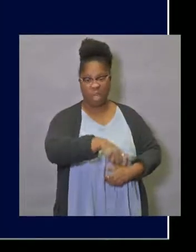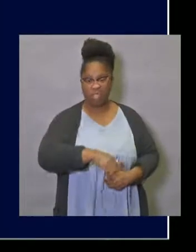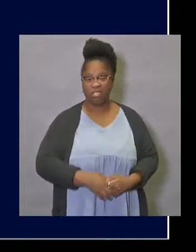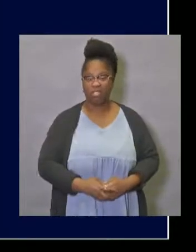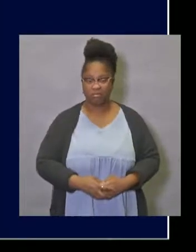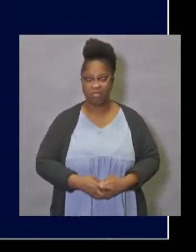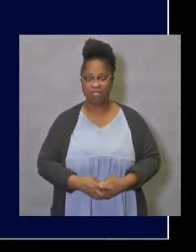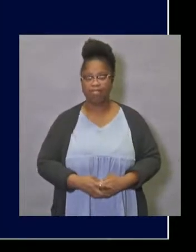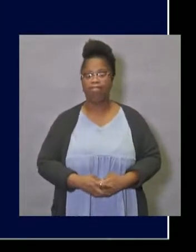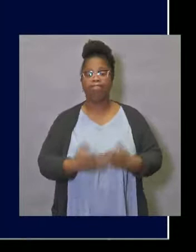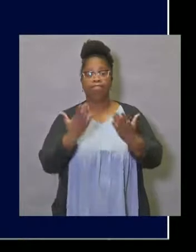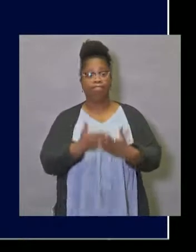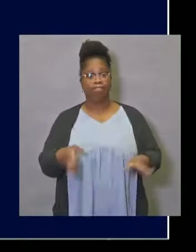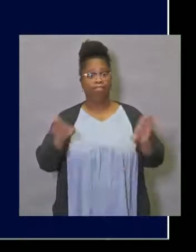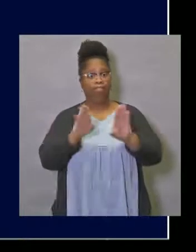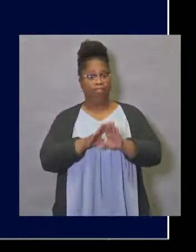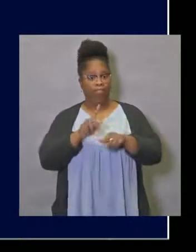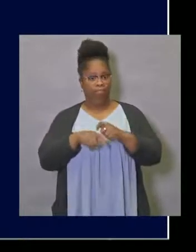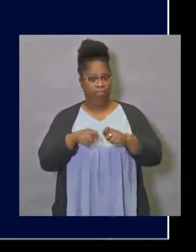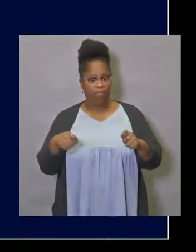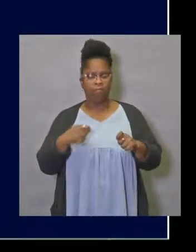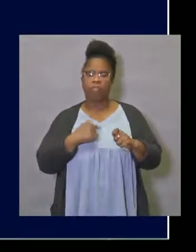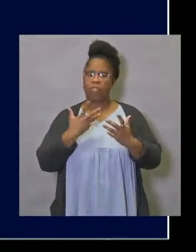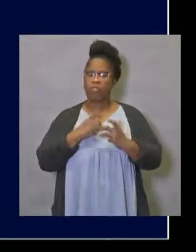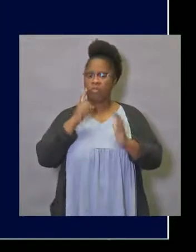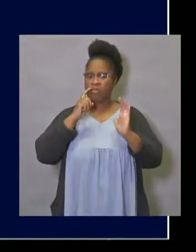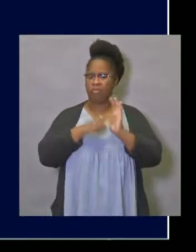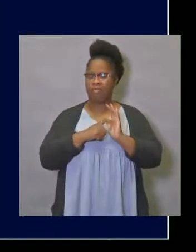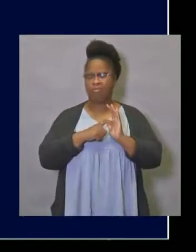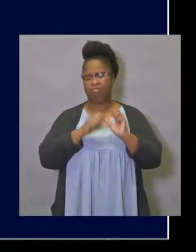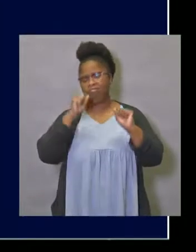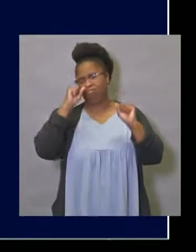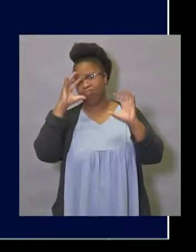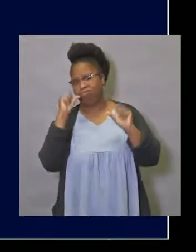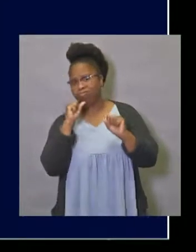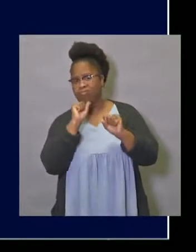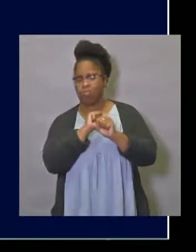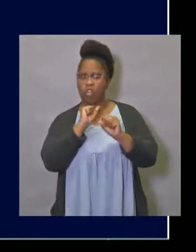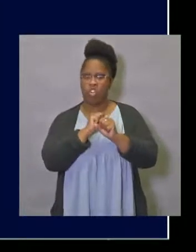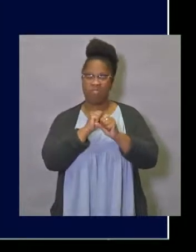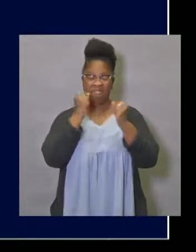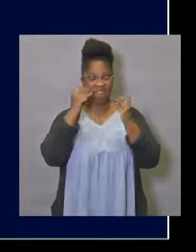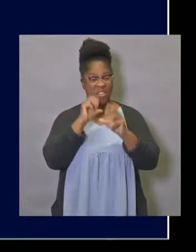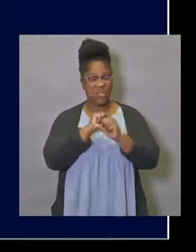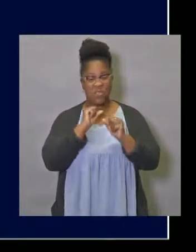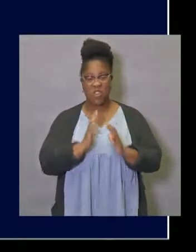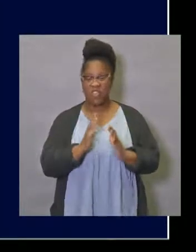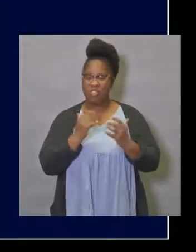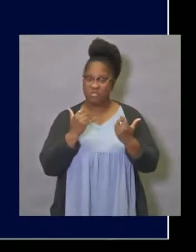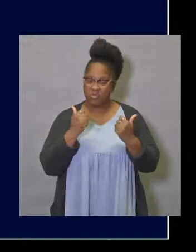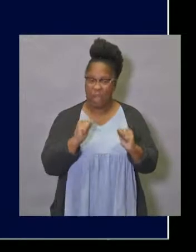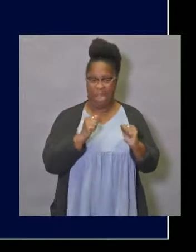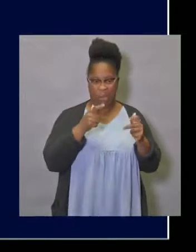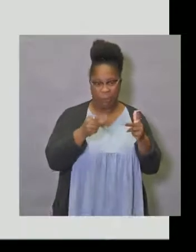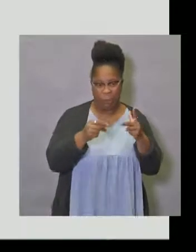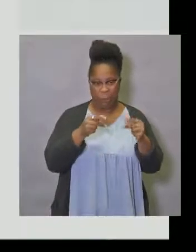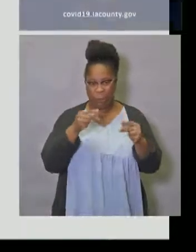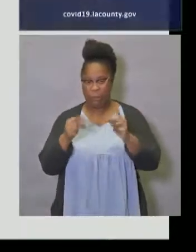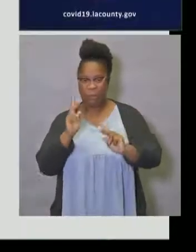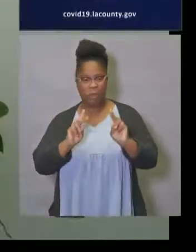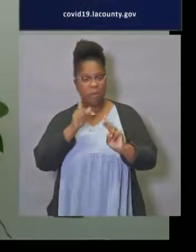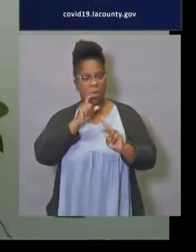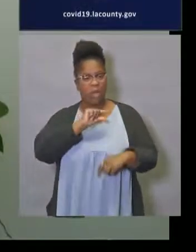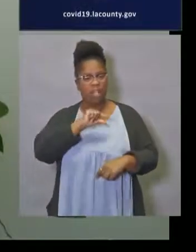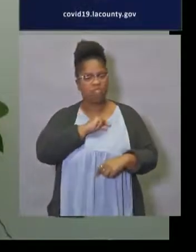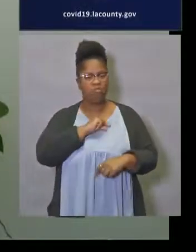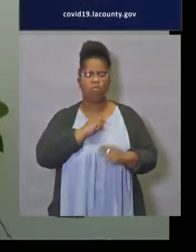want to acknowledge the remarkable work that's being done by our many partners to vaccinate people who are currently eligible. There are so